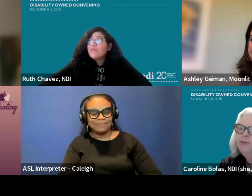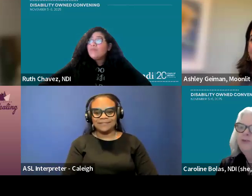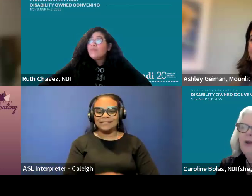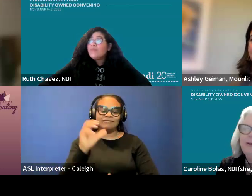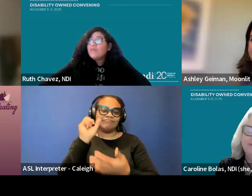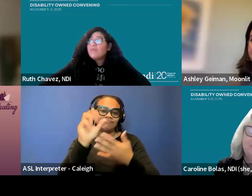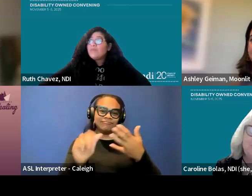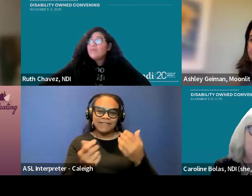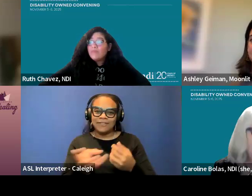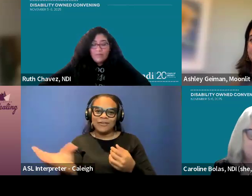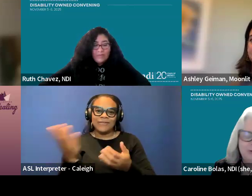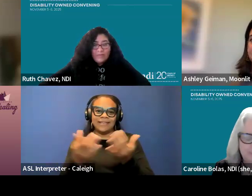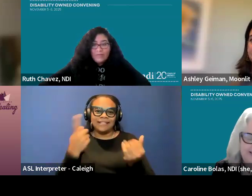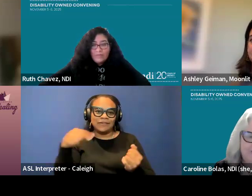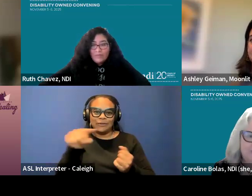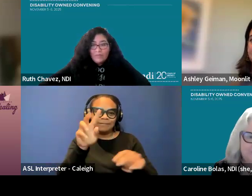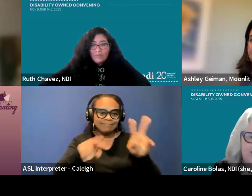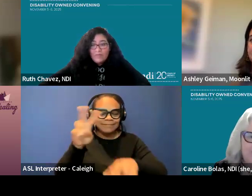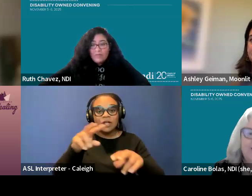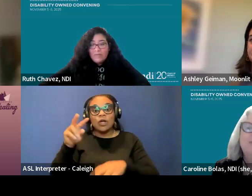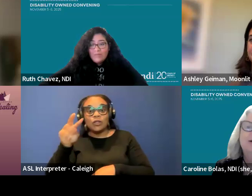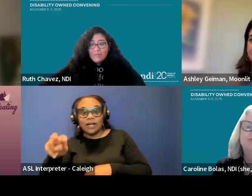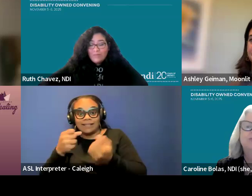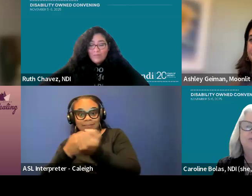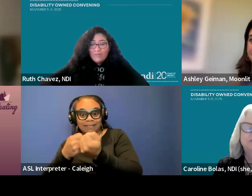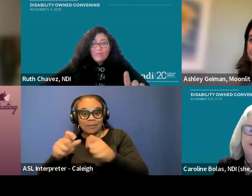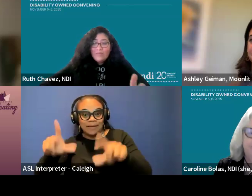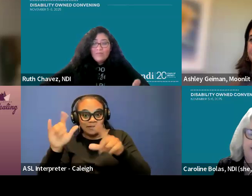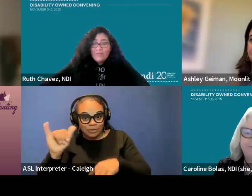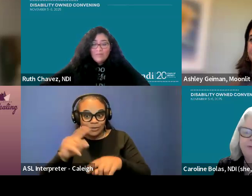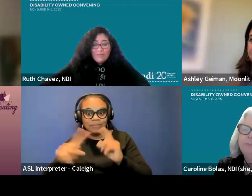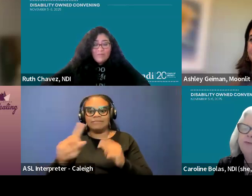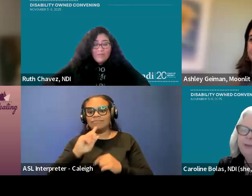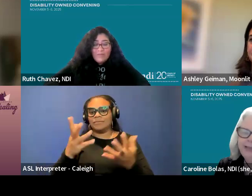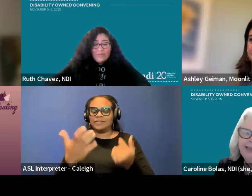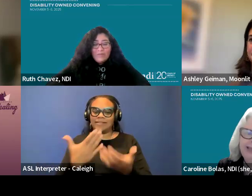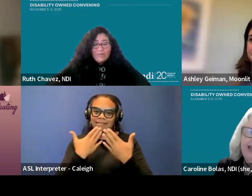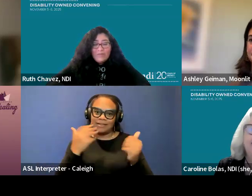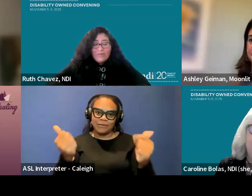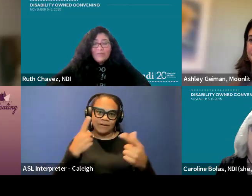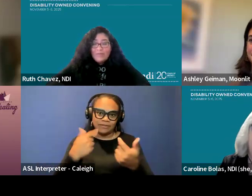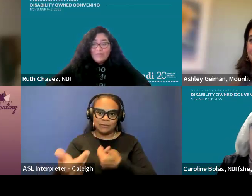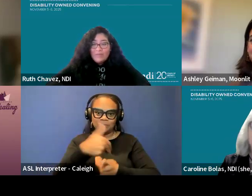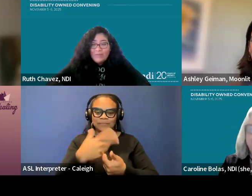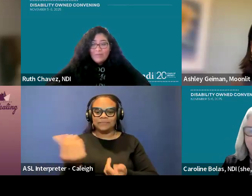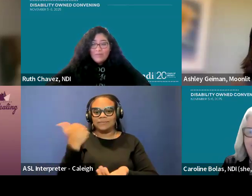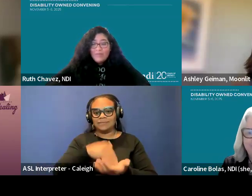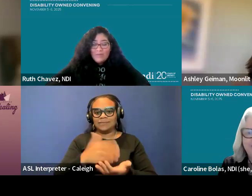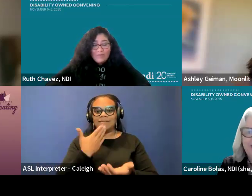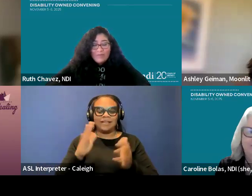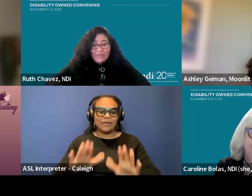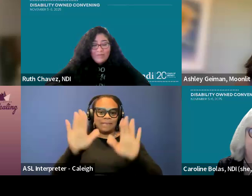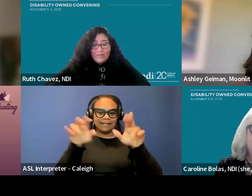a few things for you to go and explore. Look at our sponsor pages as well. But just want to really thank everyone for being here. And again, thank our